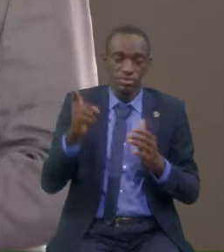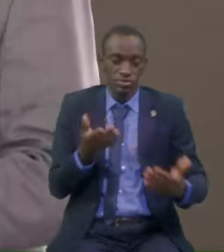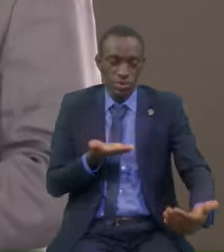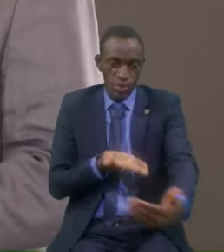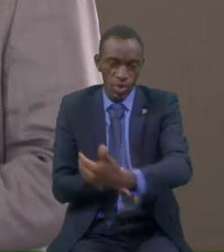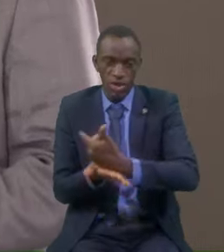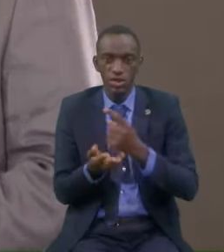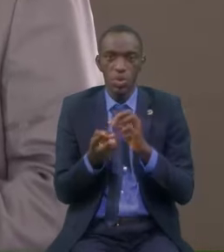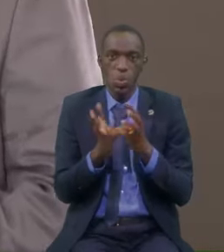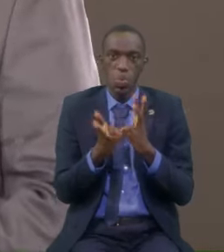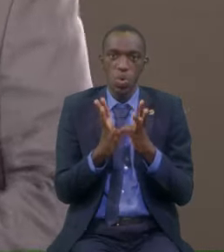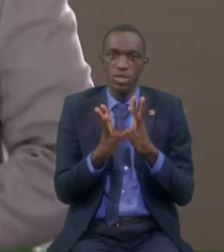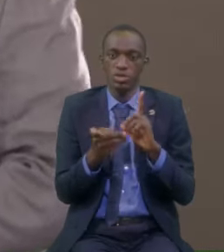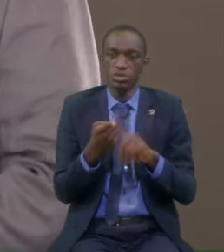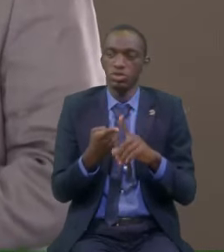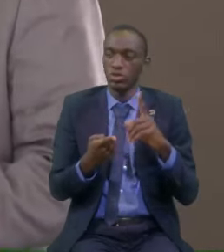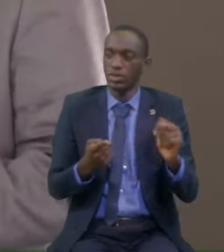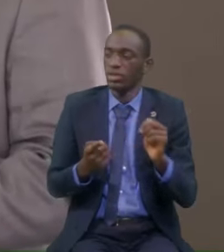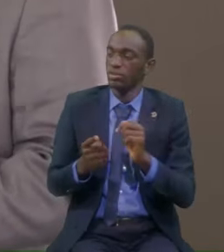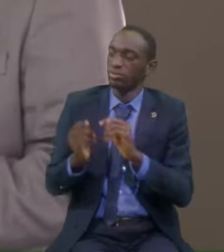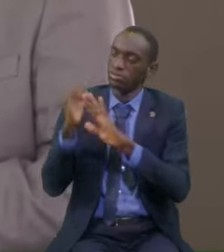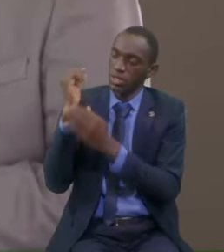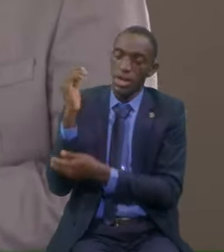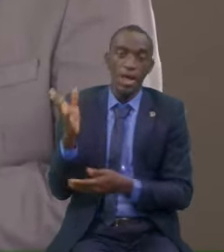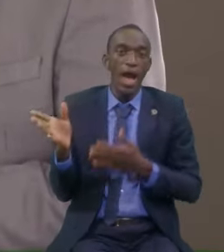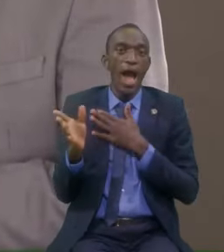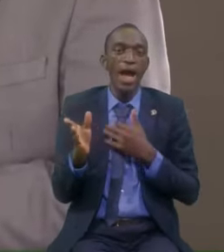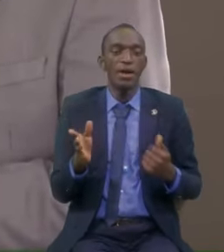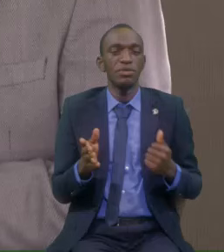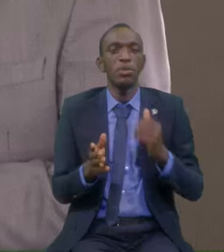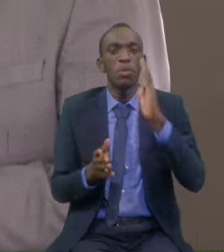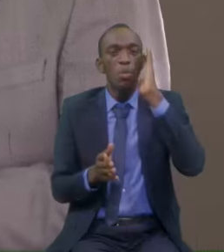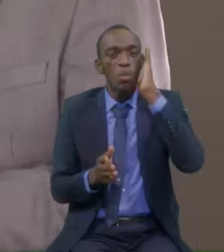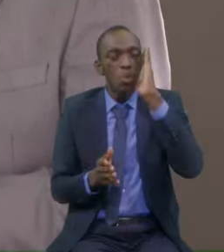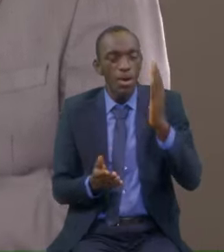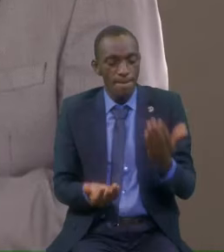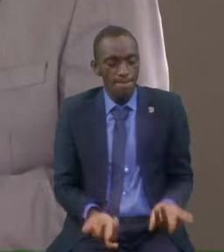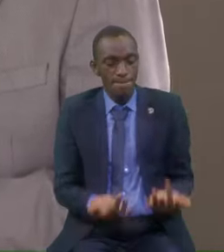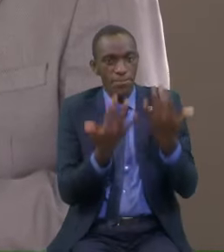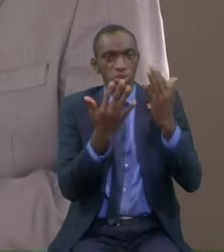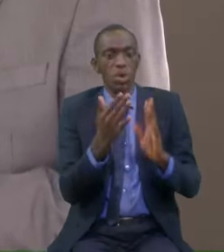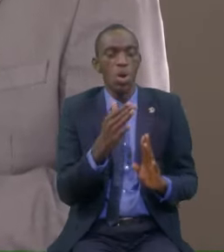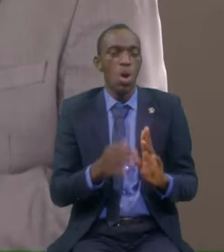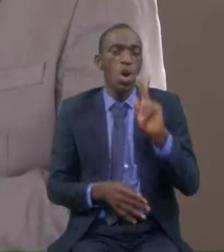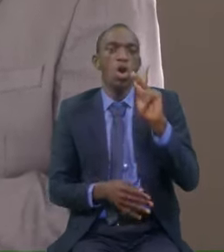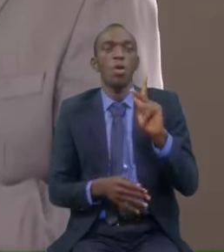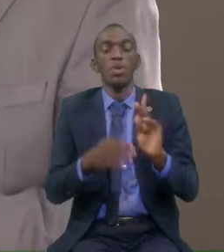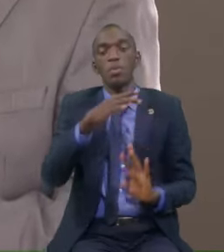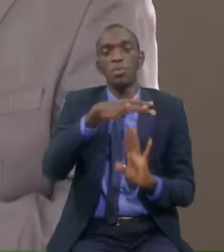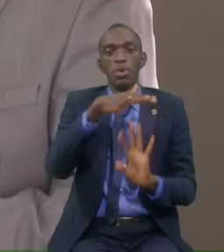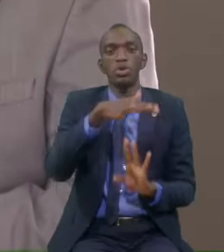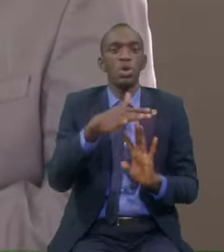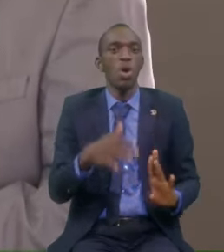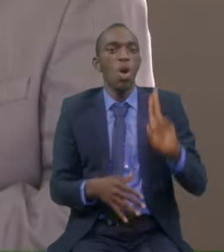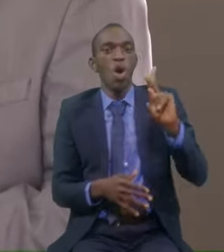burn up the chaff with unquenchable fire. And somebody